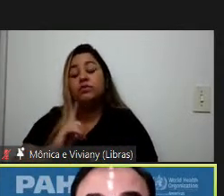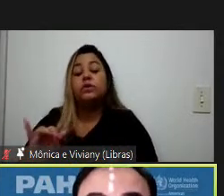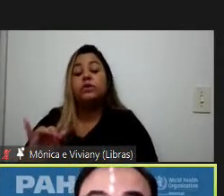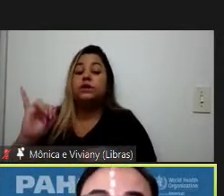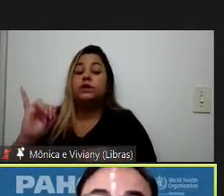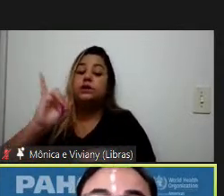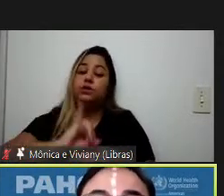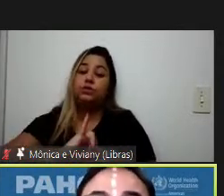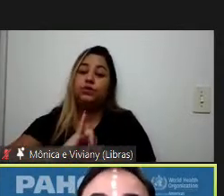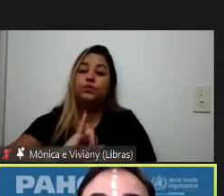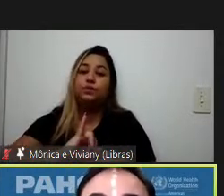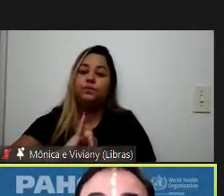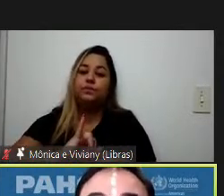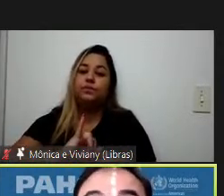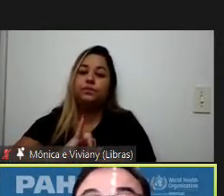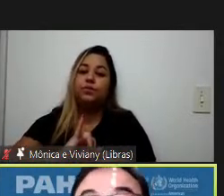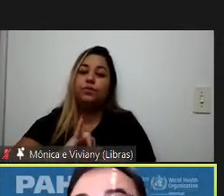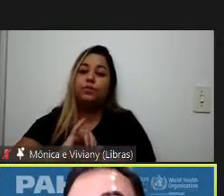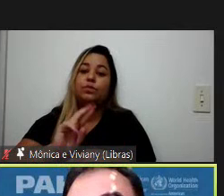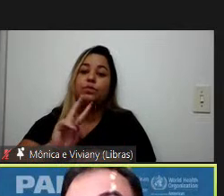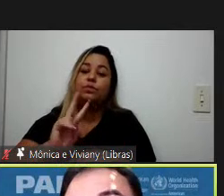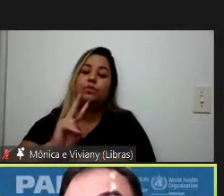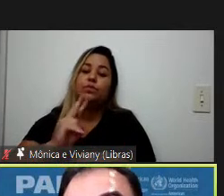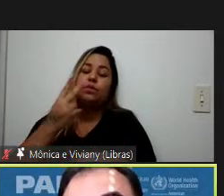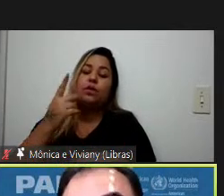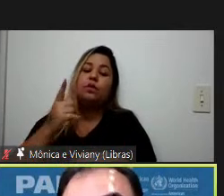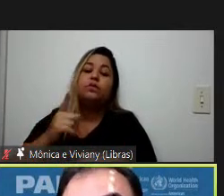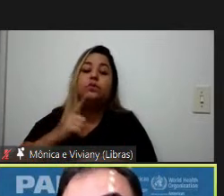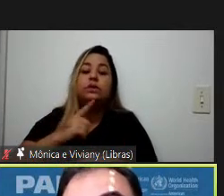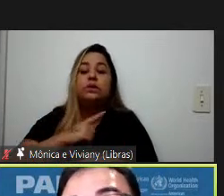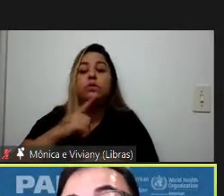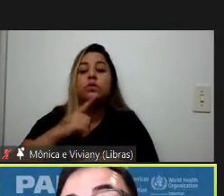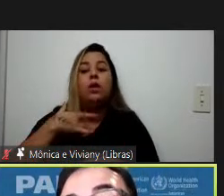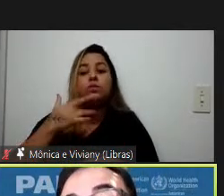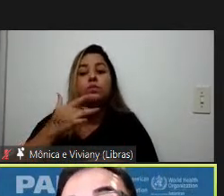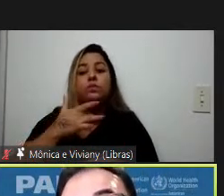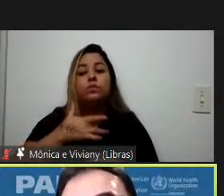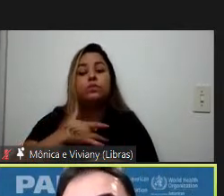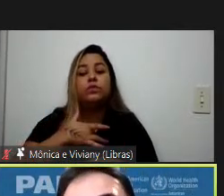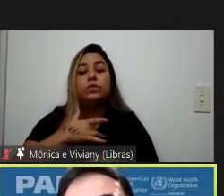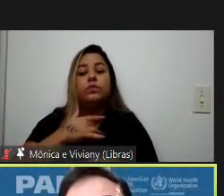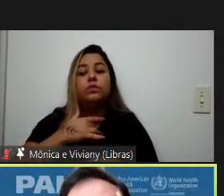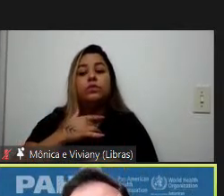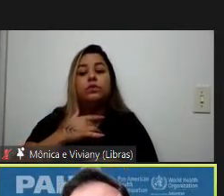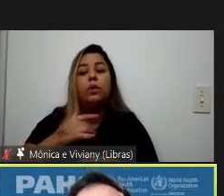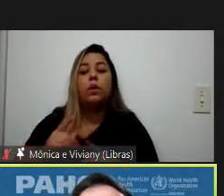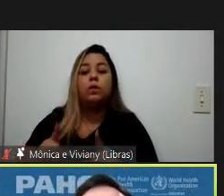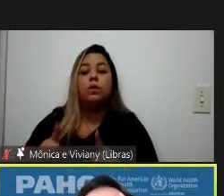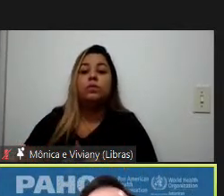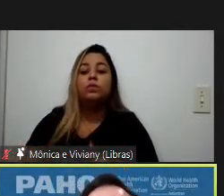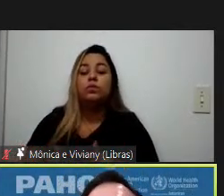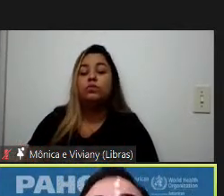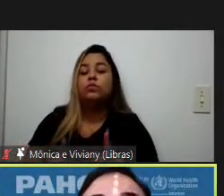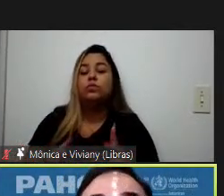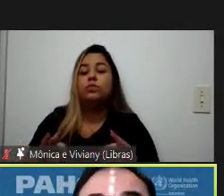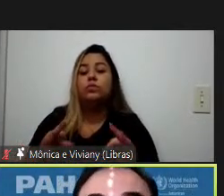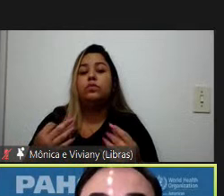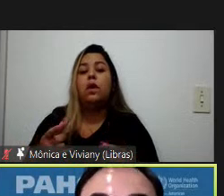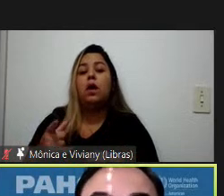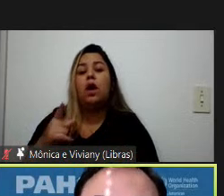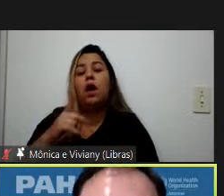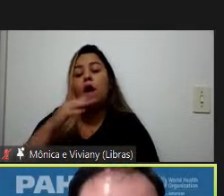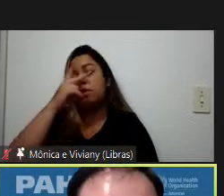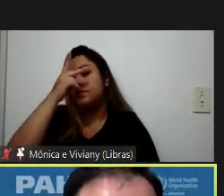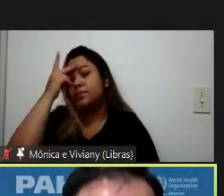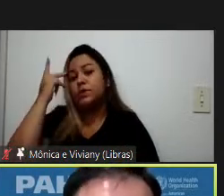we have in its center, in its core, the values of understanding of this as the understanding of